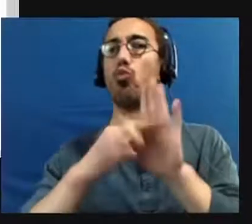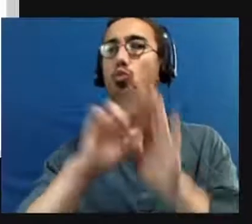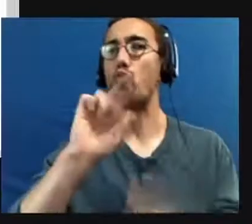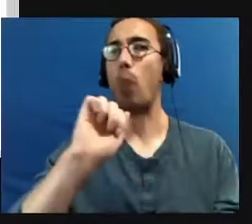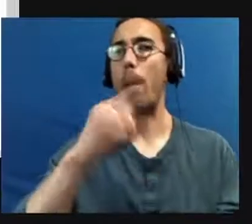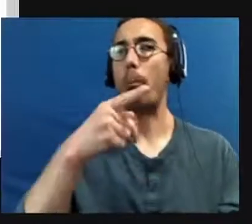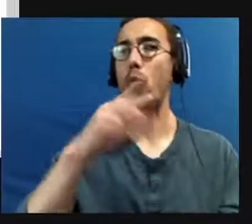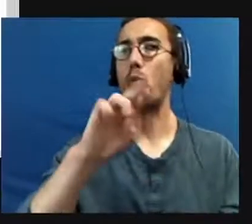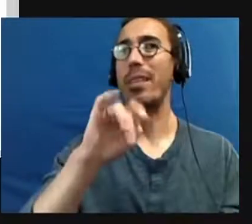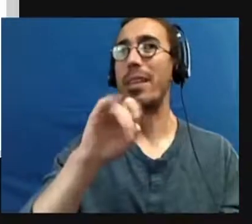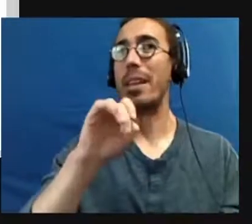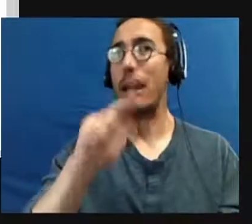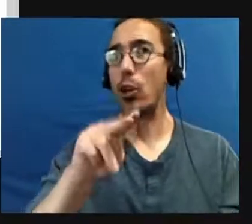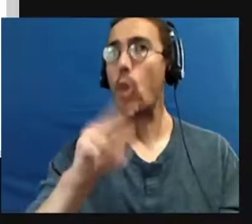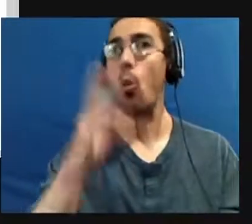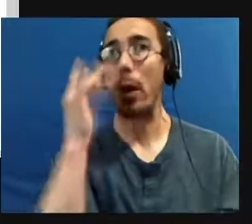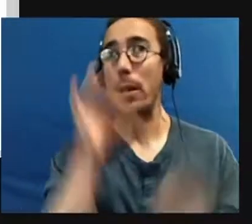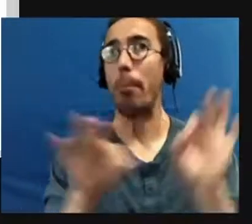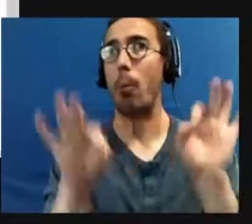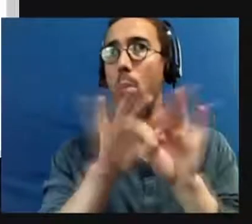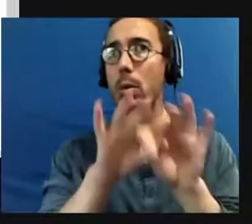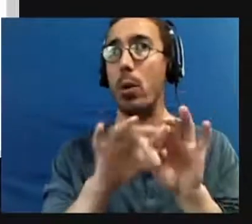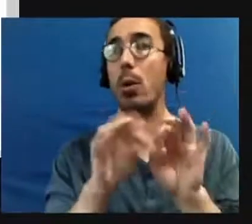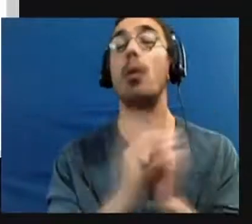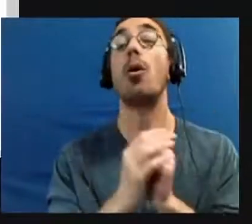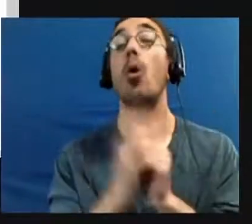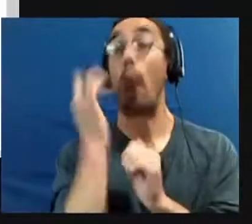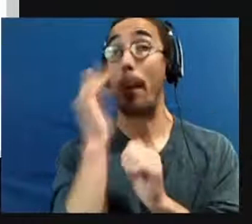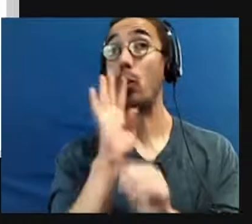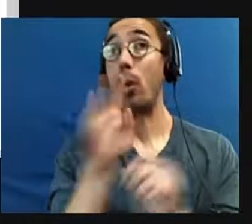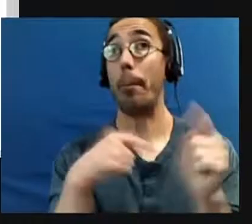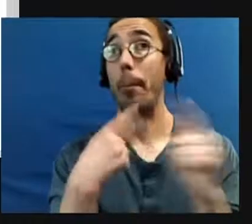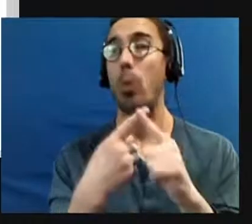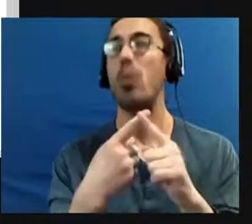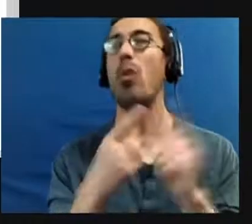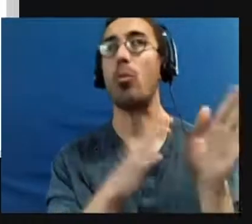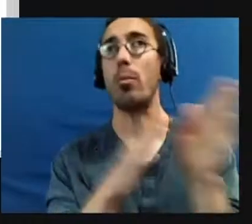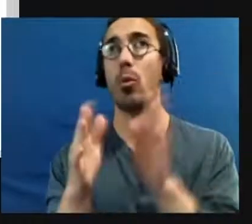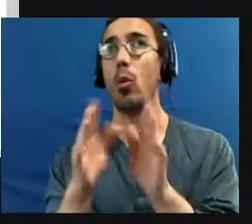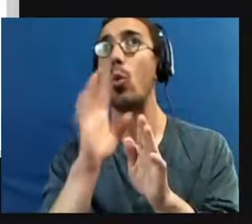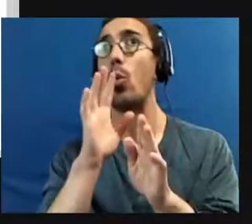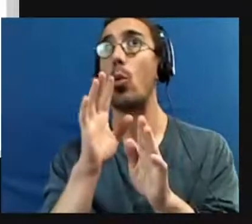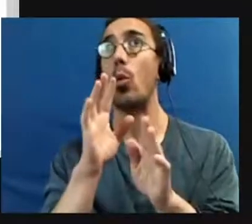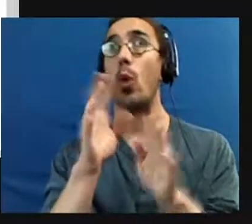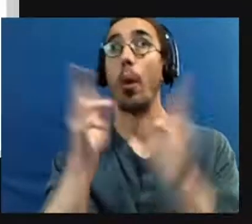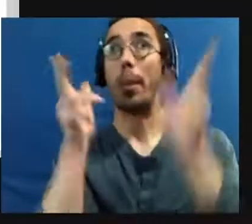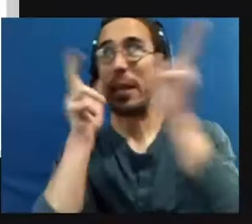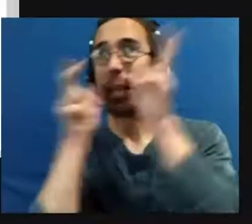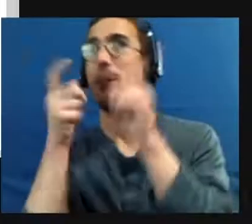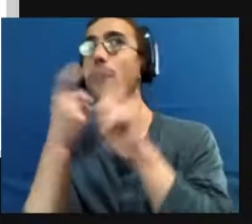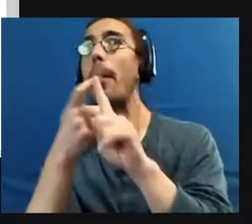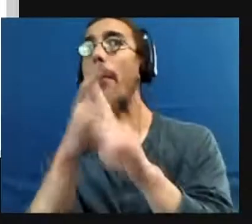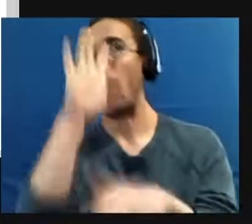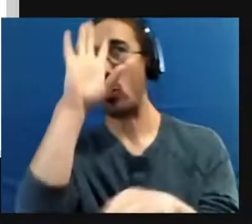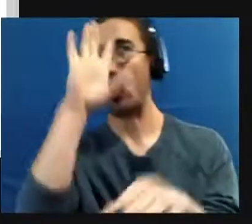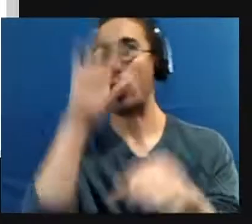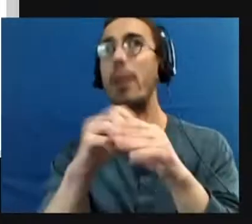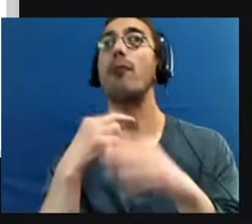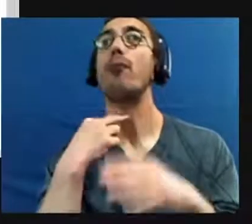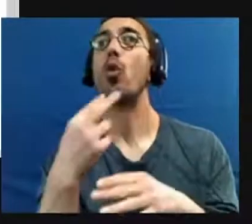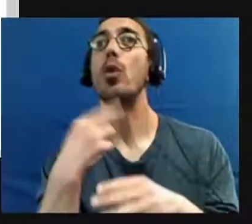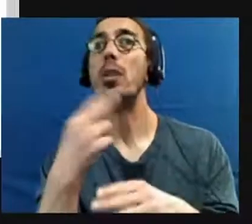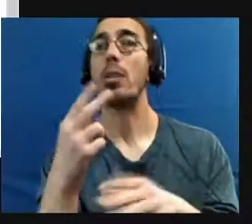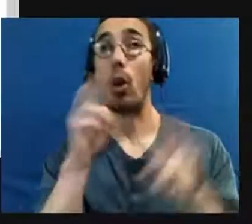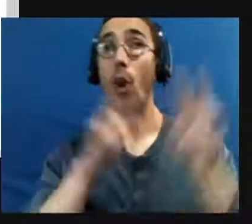it's important that we talk about it. We will be hearing specifically from autistic voices. So the observations that I'll